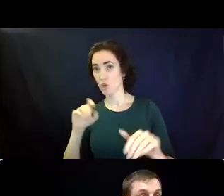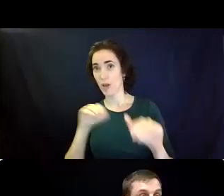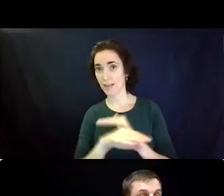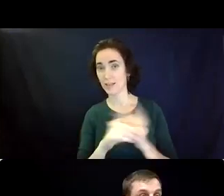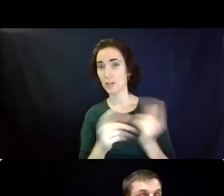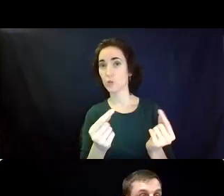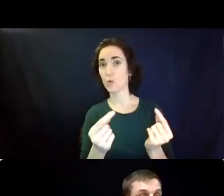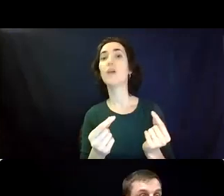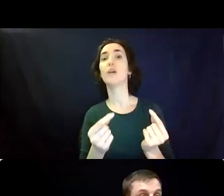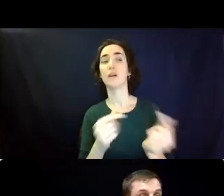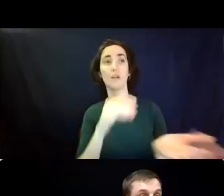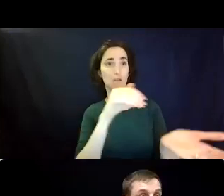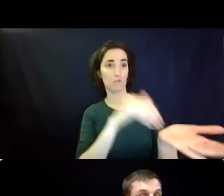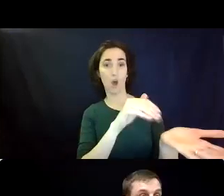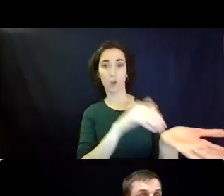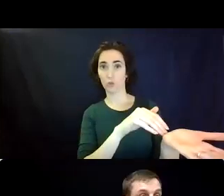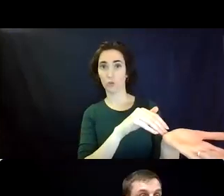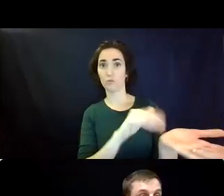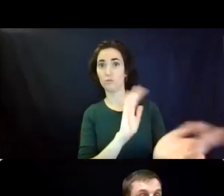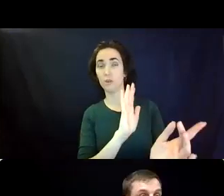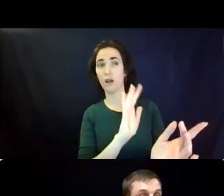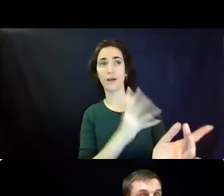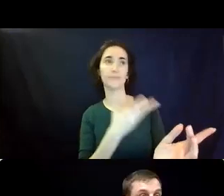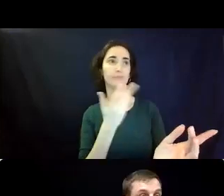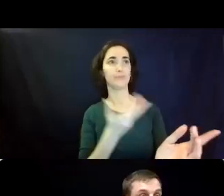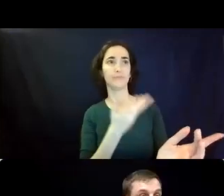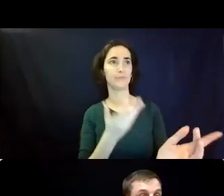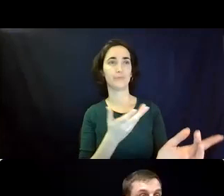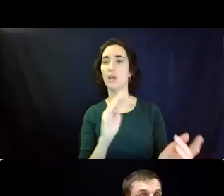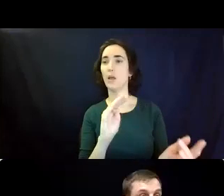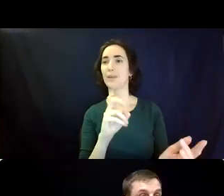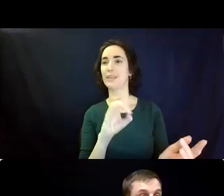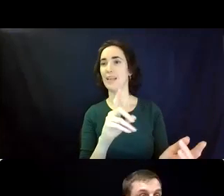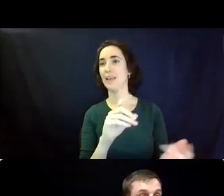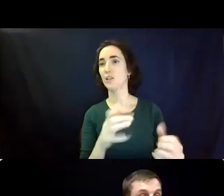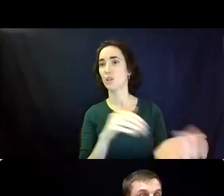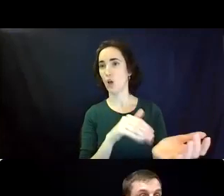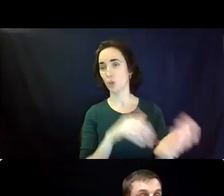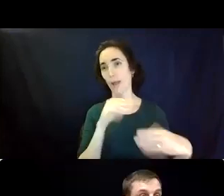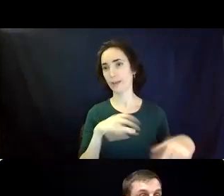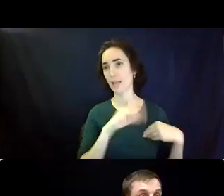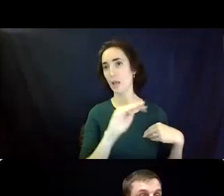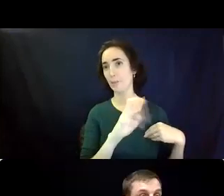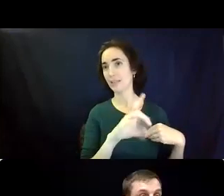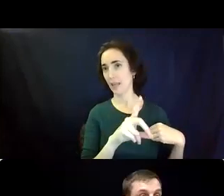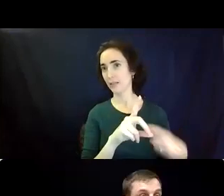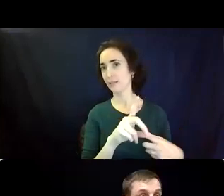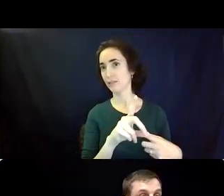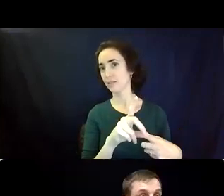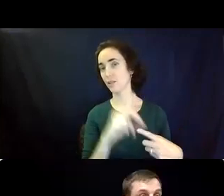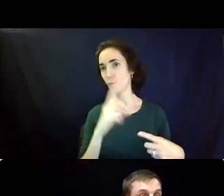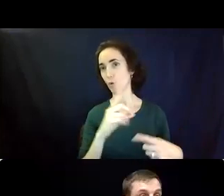with a doctor who provides Medicaid coverage, who is accepting Medicaid for the purposes of COVID